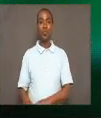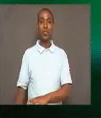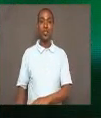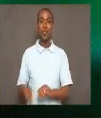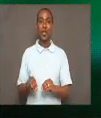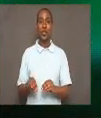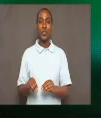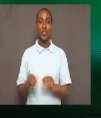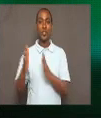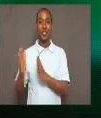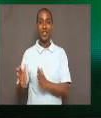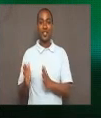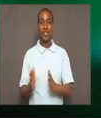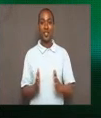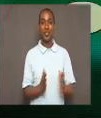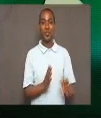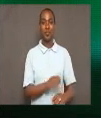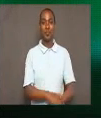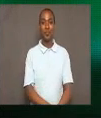Students, let's get ready.